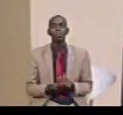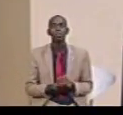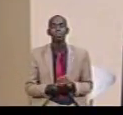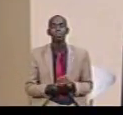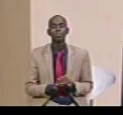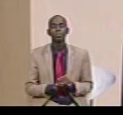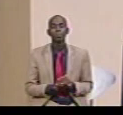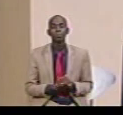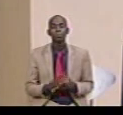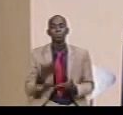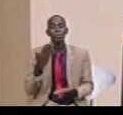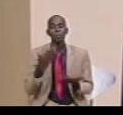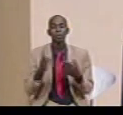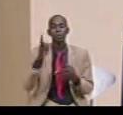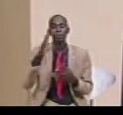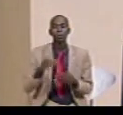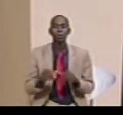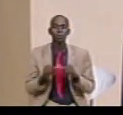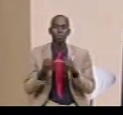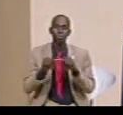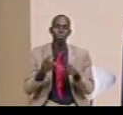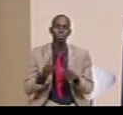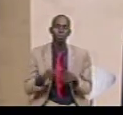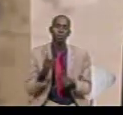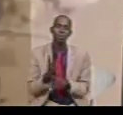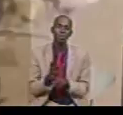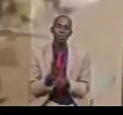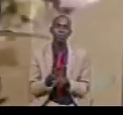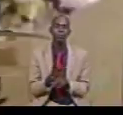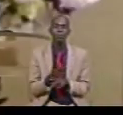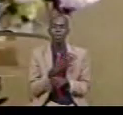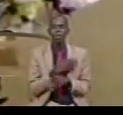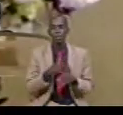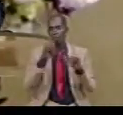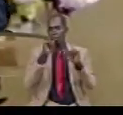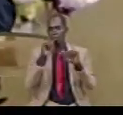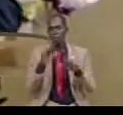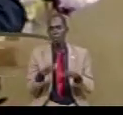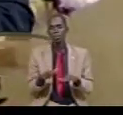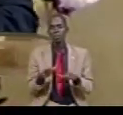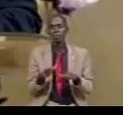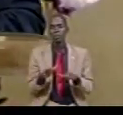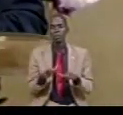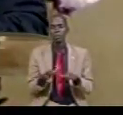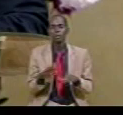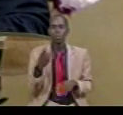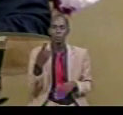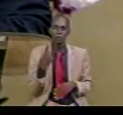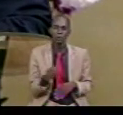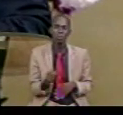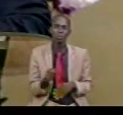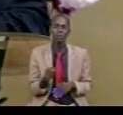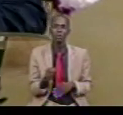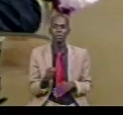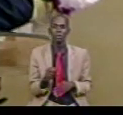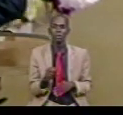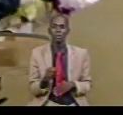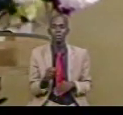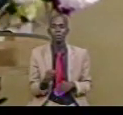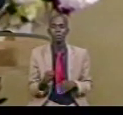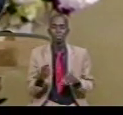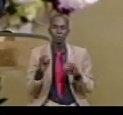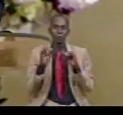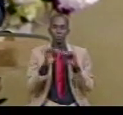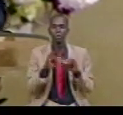May God continue to preserve and bless the legacy of his